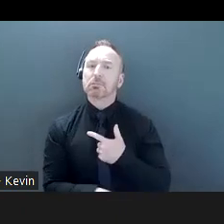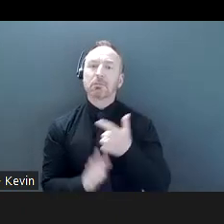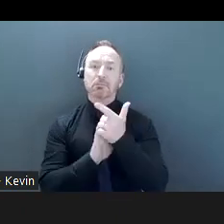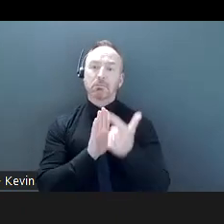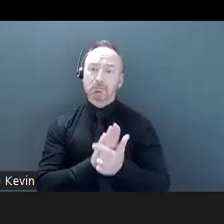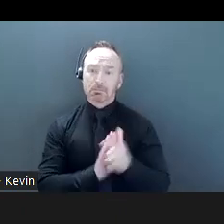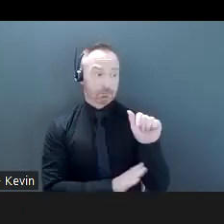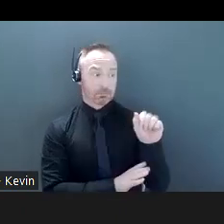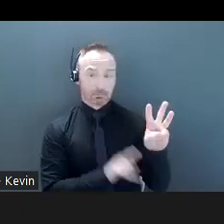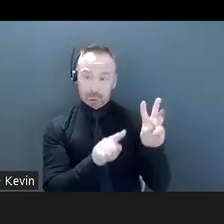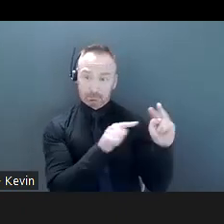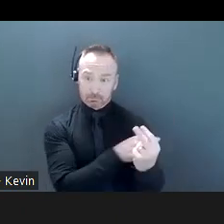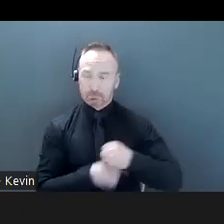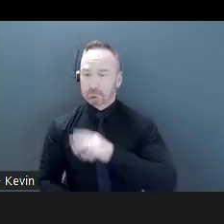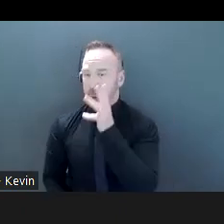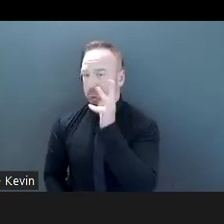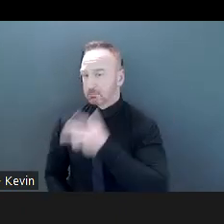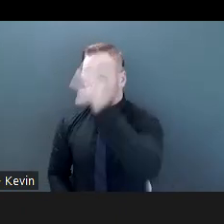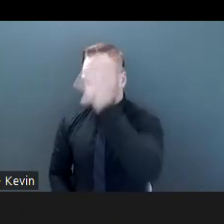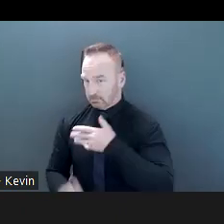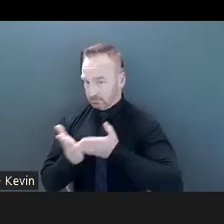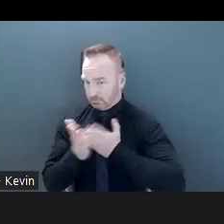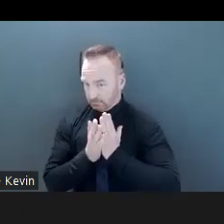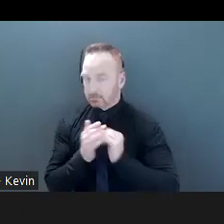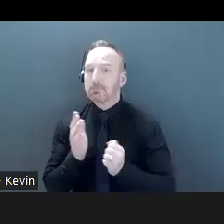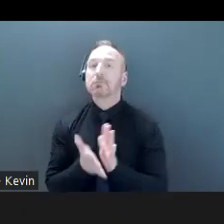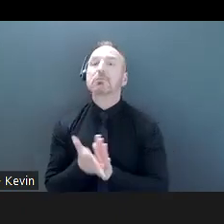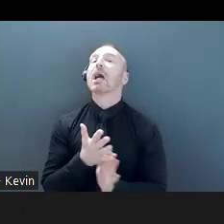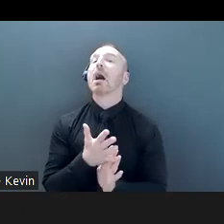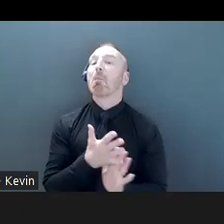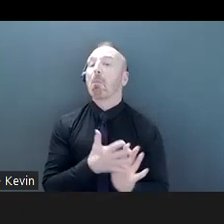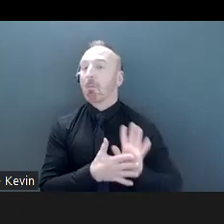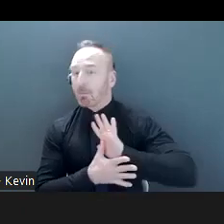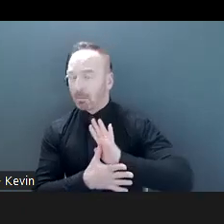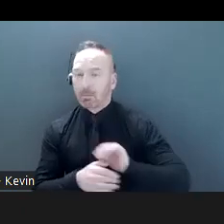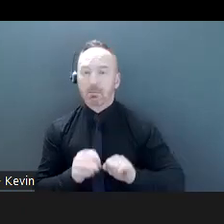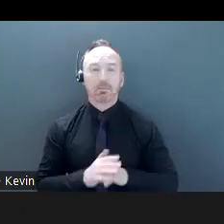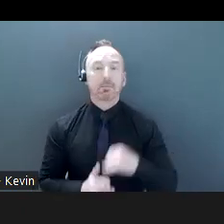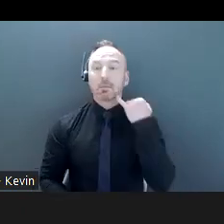more significant under these circumstances. So when you have two parents and one of them passes